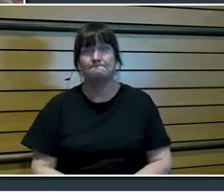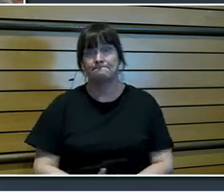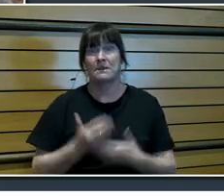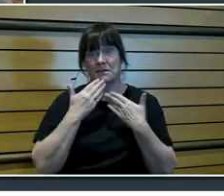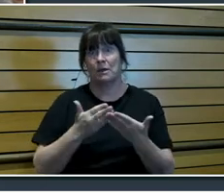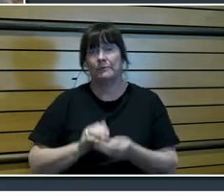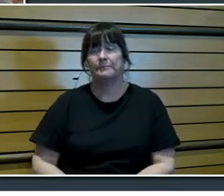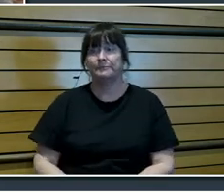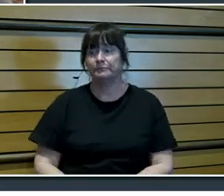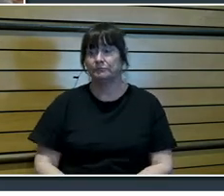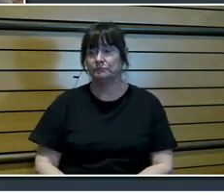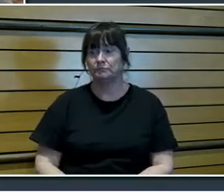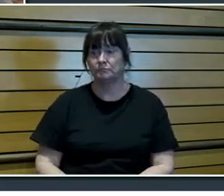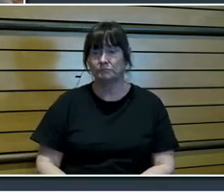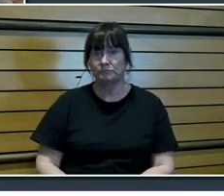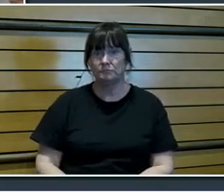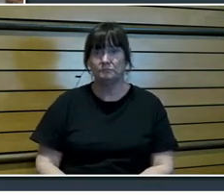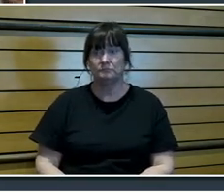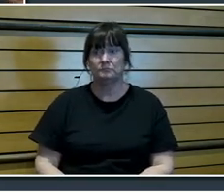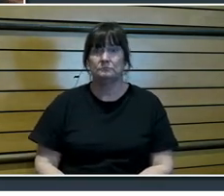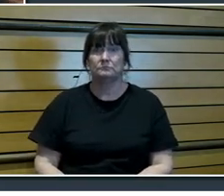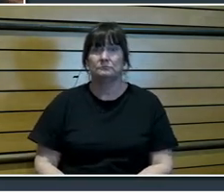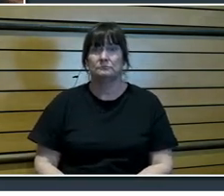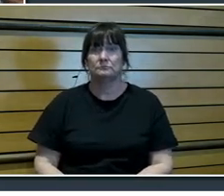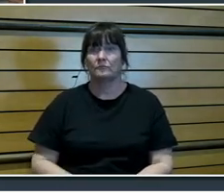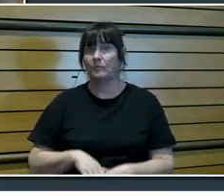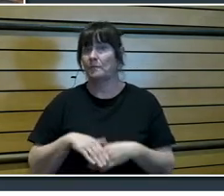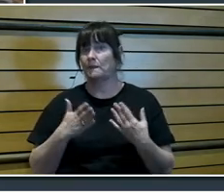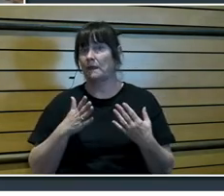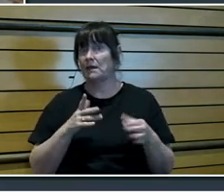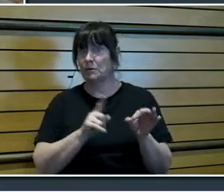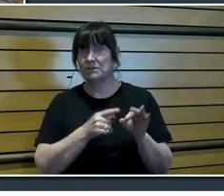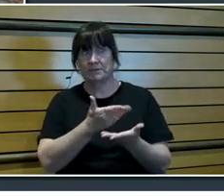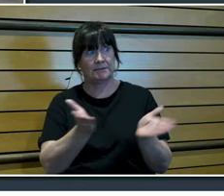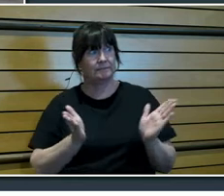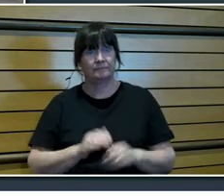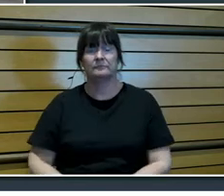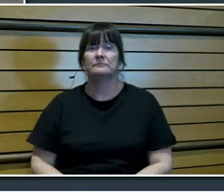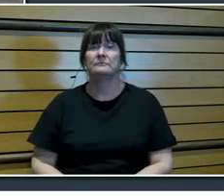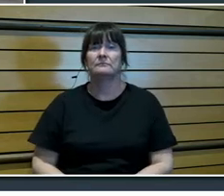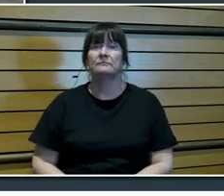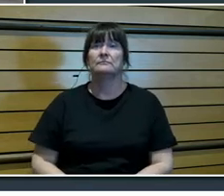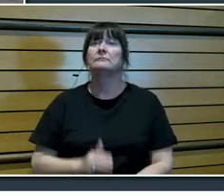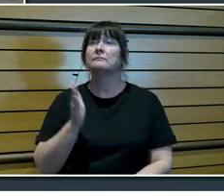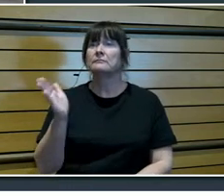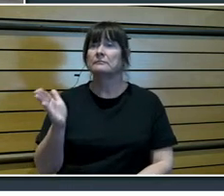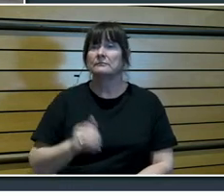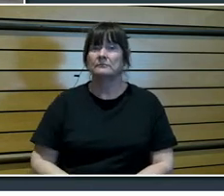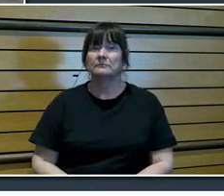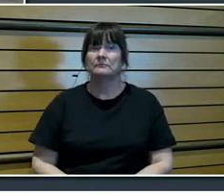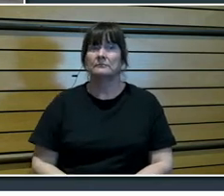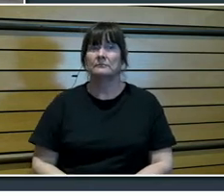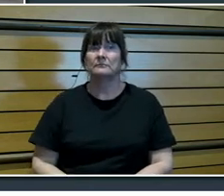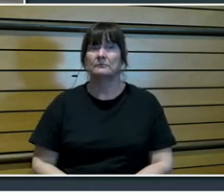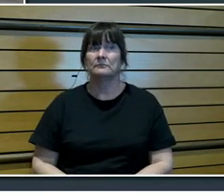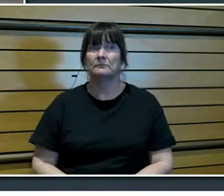you. Thank you, Mark. Any questions from councillors? Councillor Tapani.